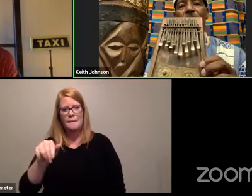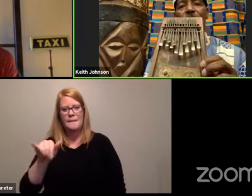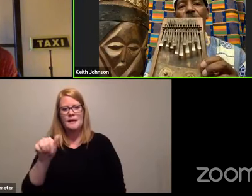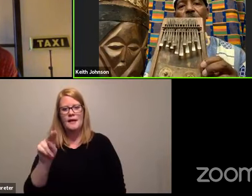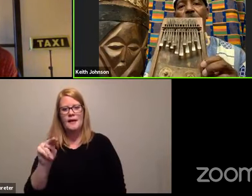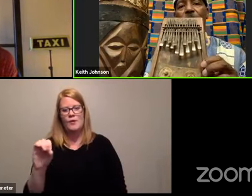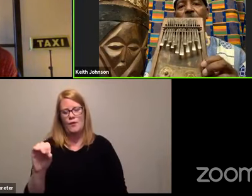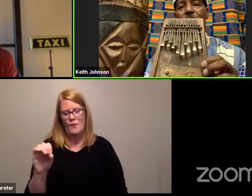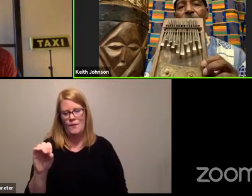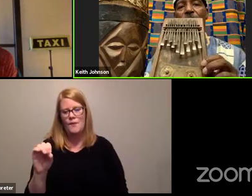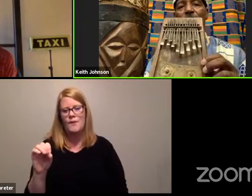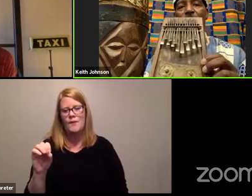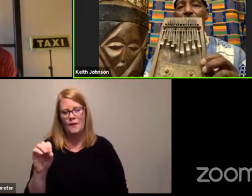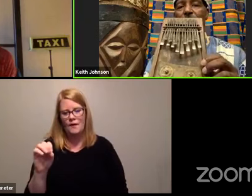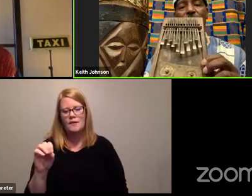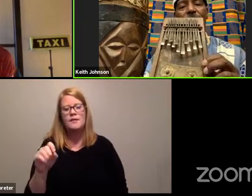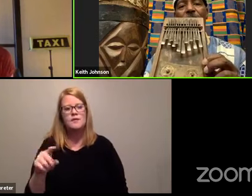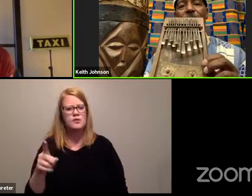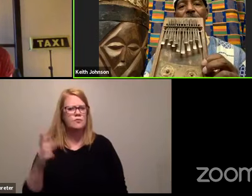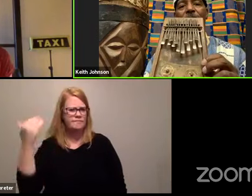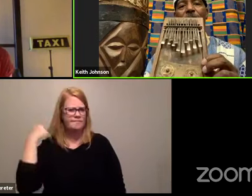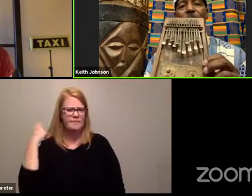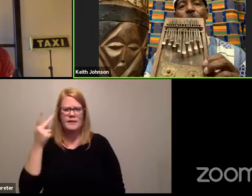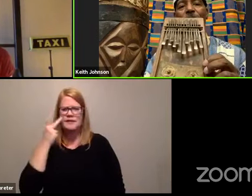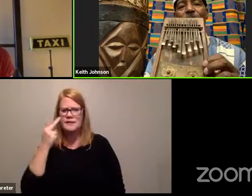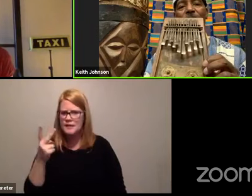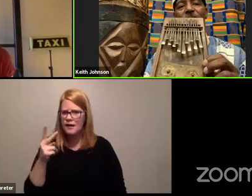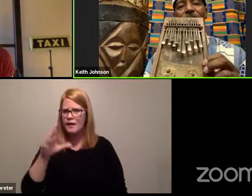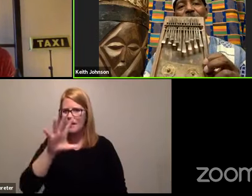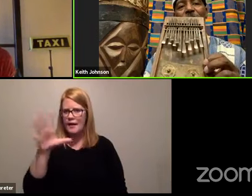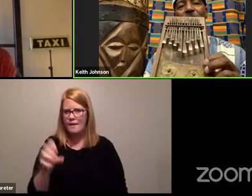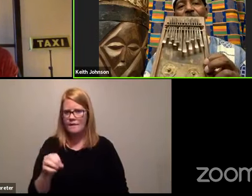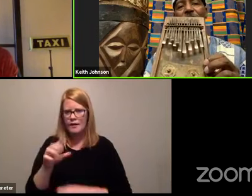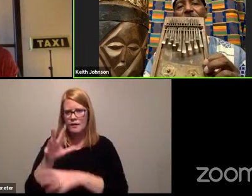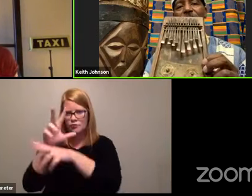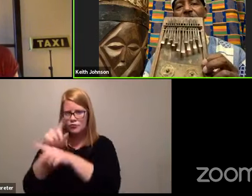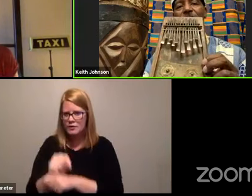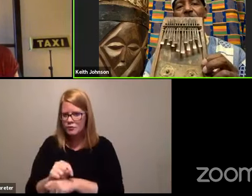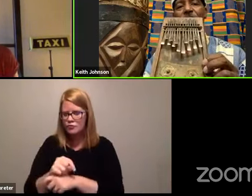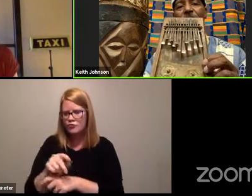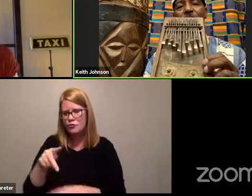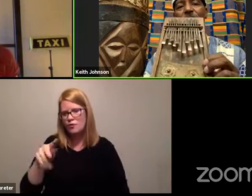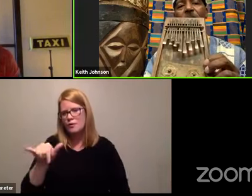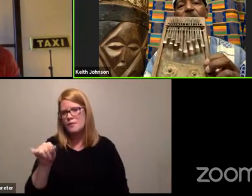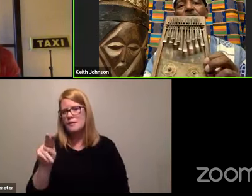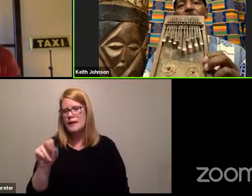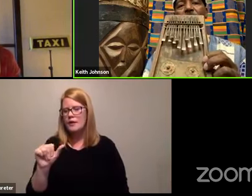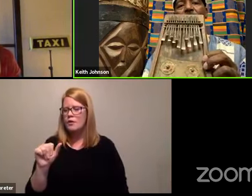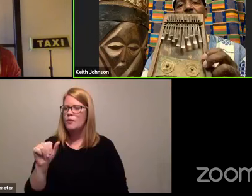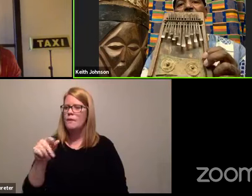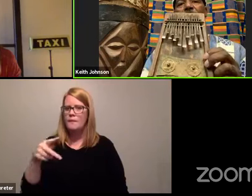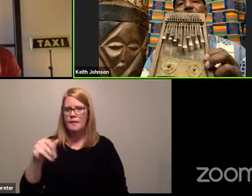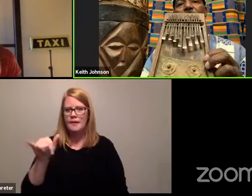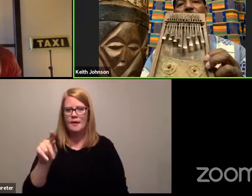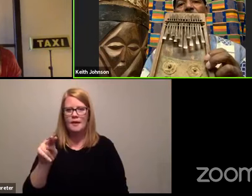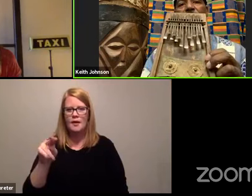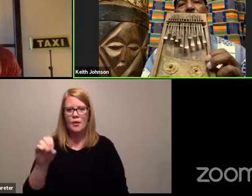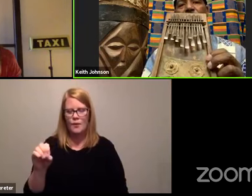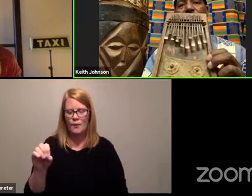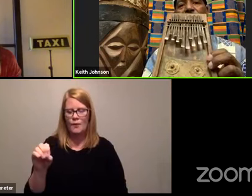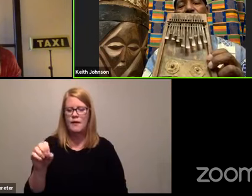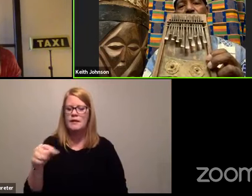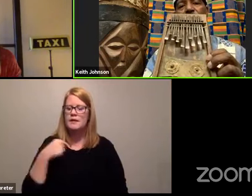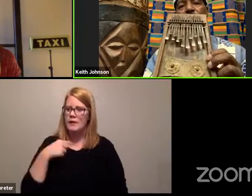African traditional piano, I had to learn how that works so that I can continue how